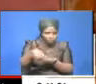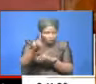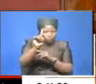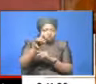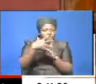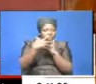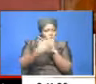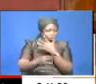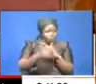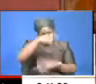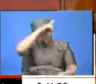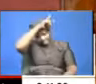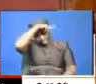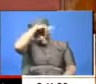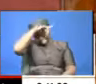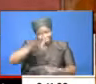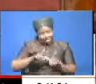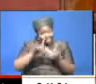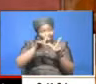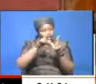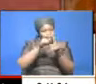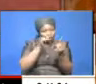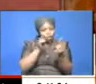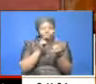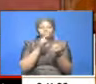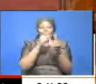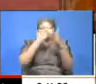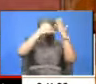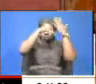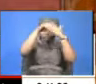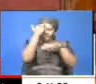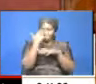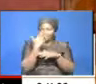certificate from the relevant university.